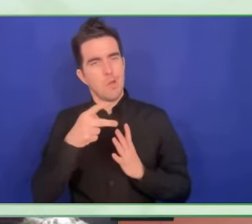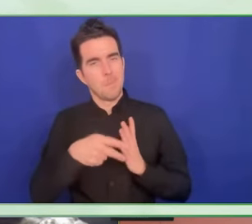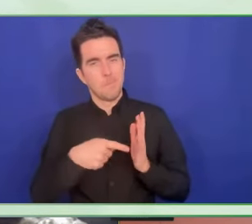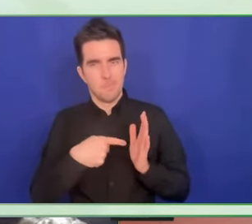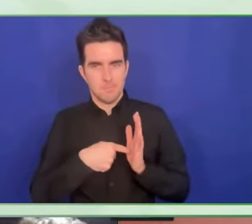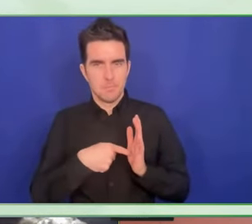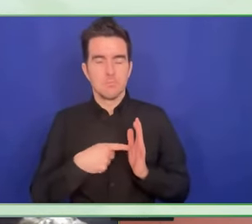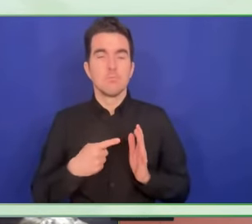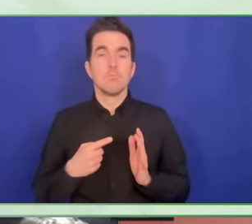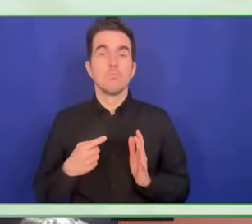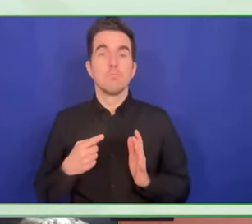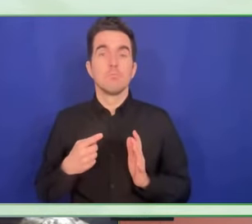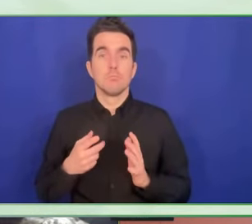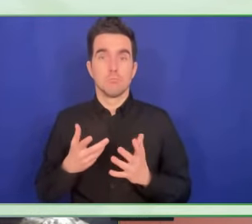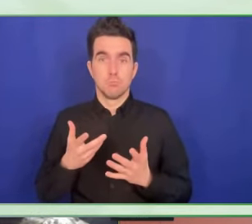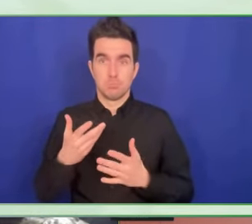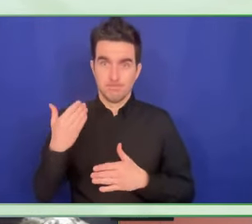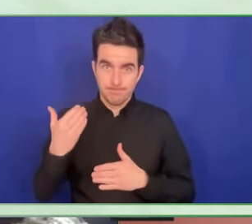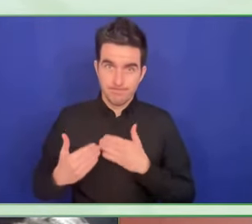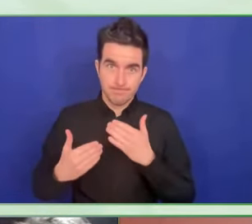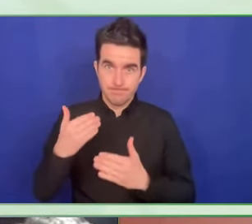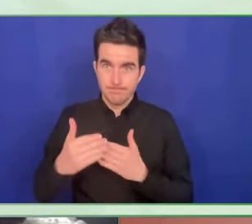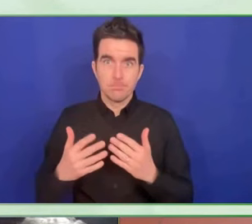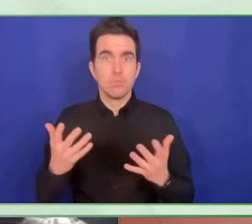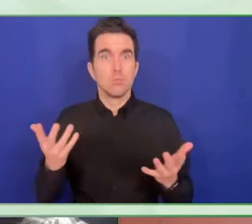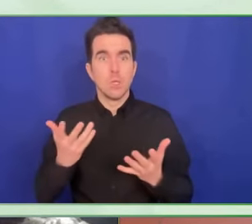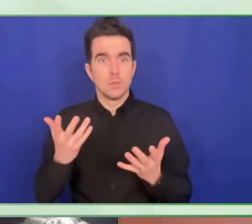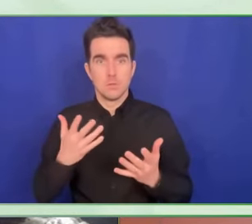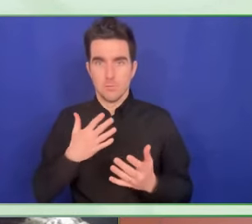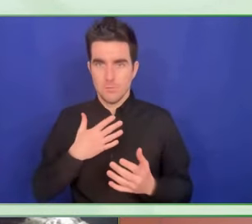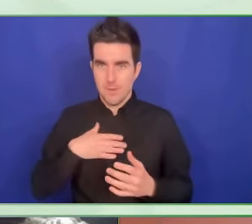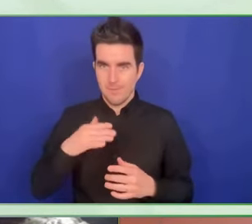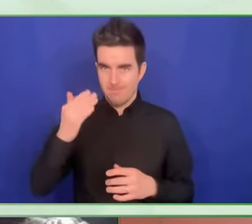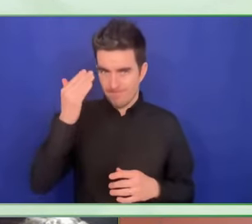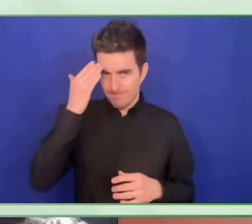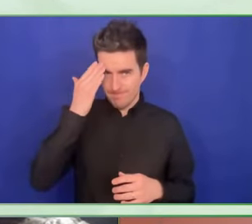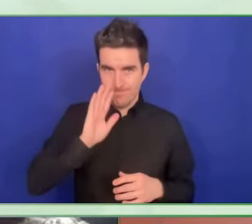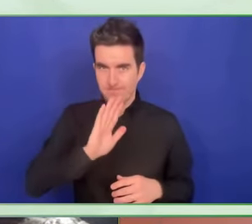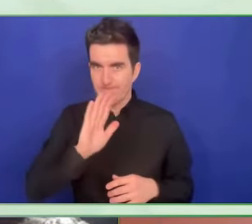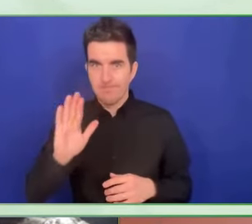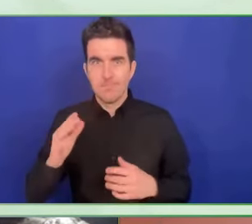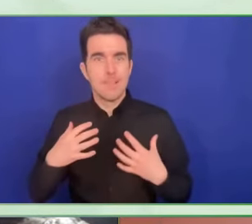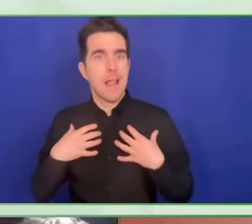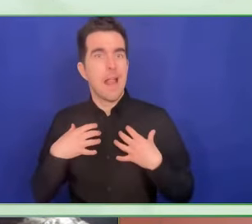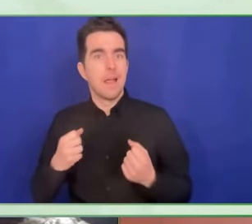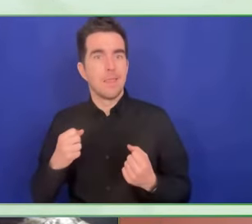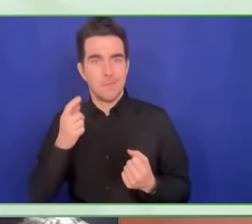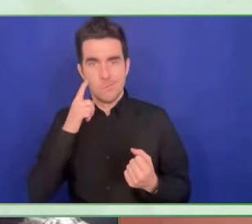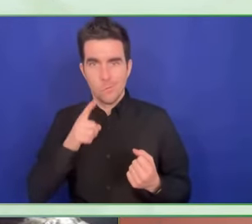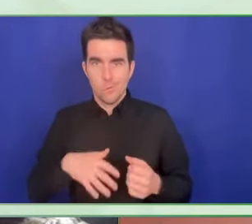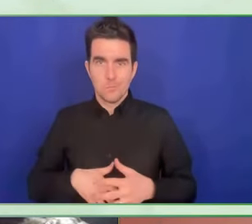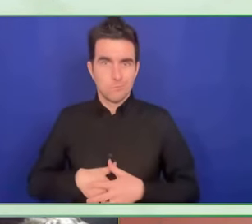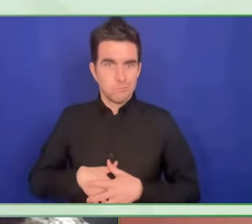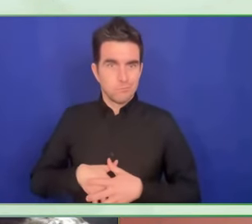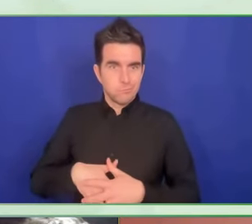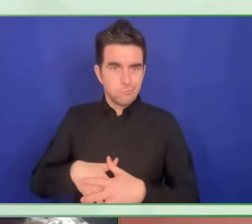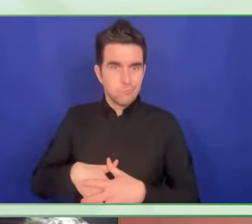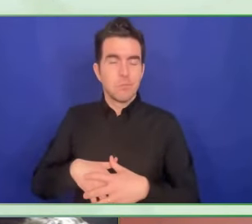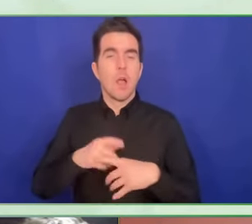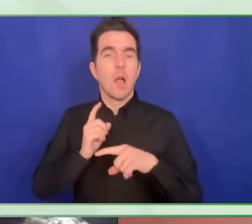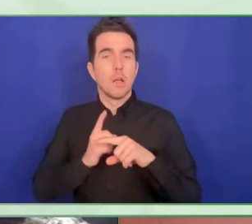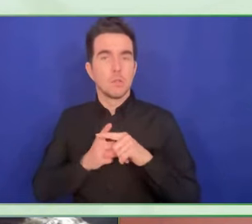between, including LGBTQI issues and sexual orientation, gender identity and expression